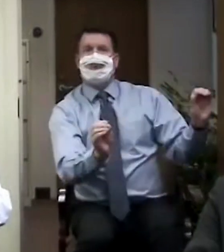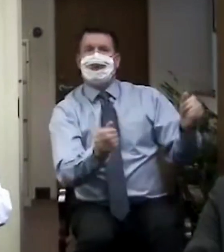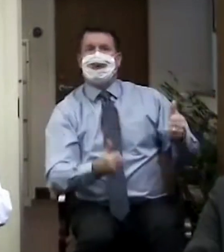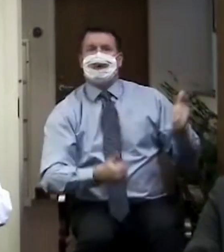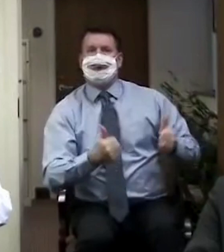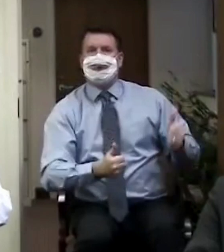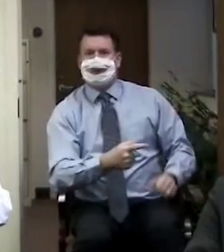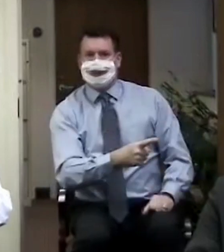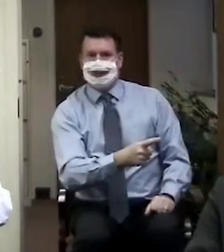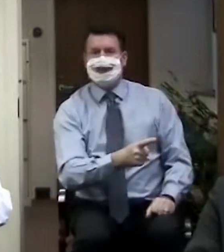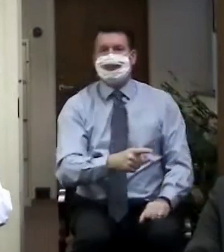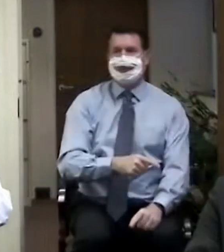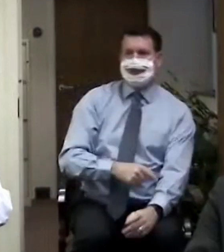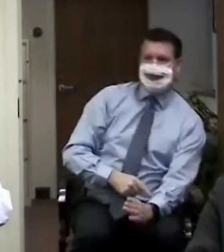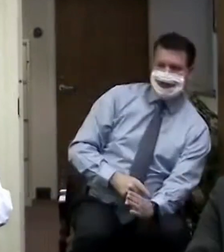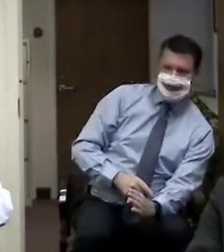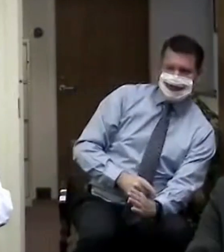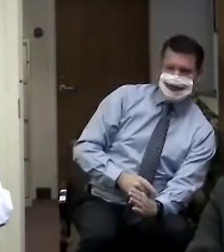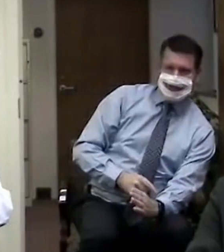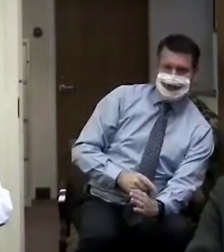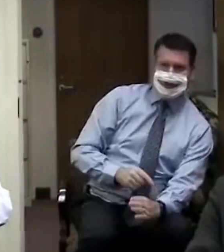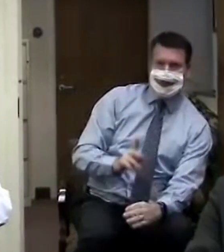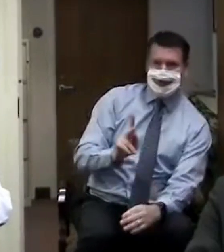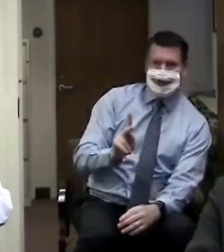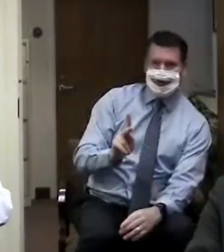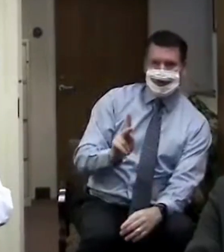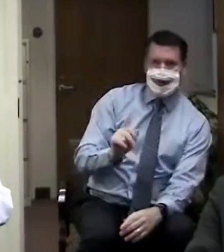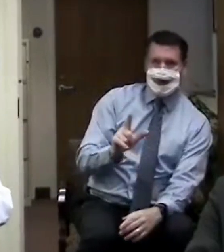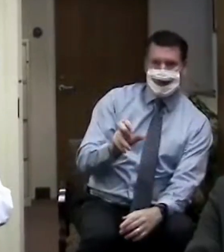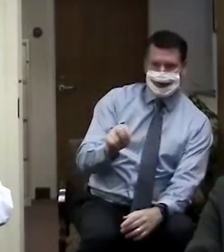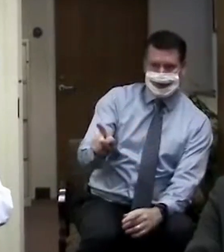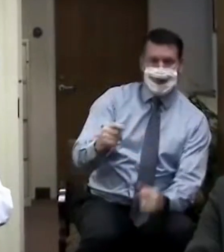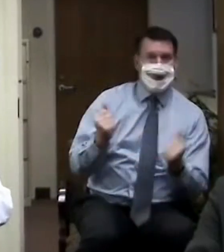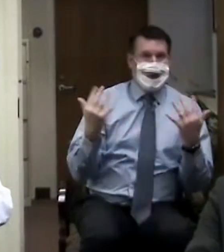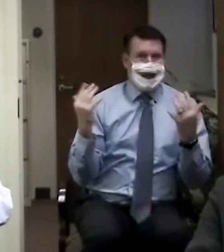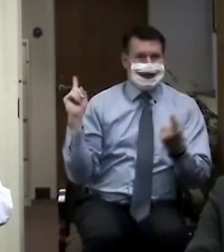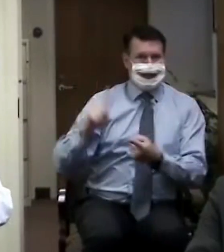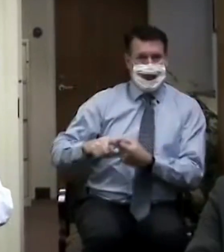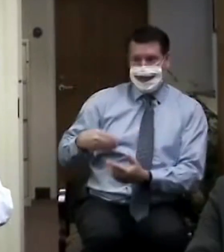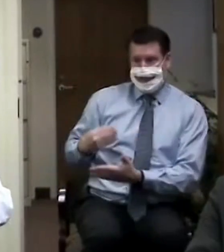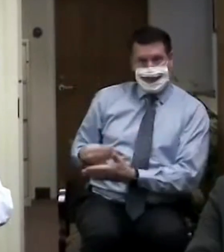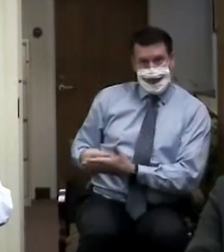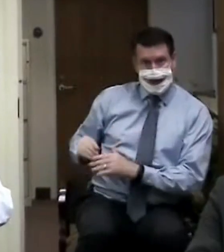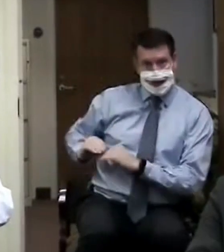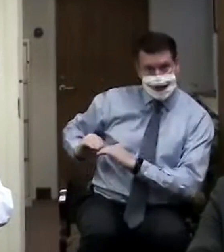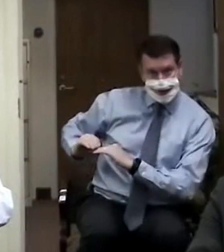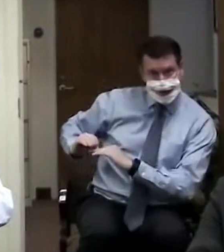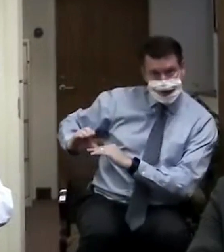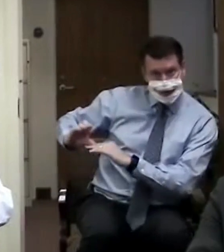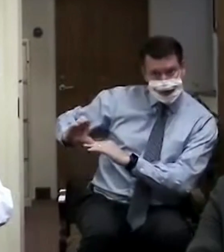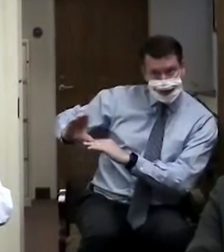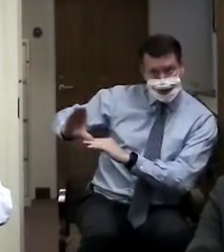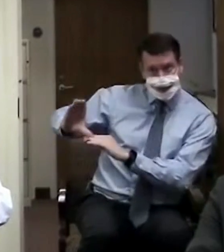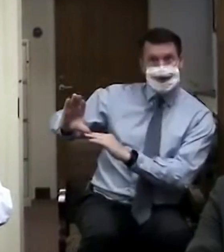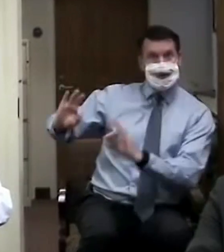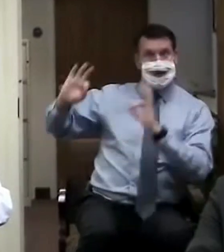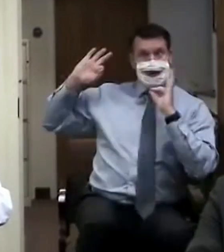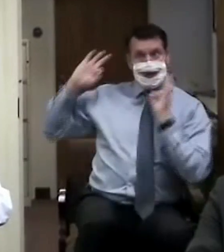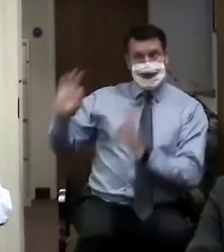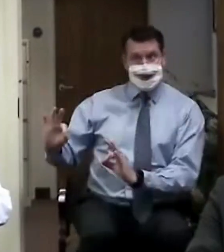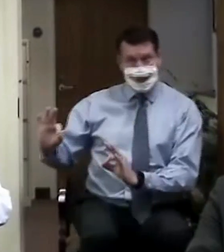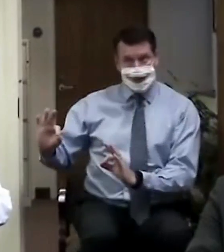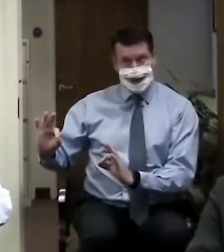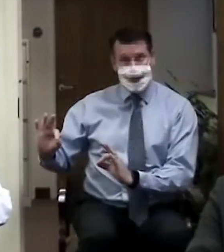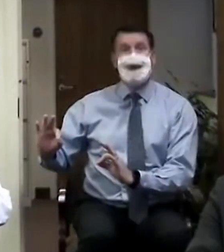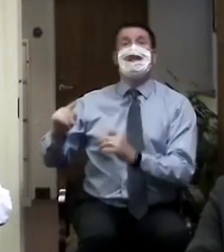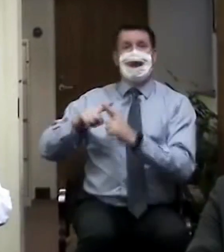restore salaries and bring our employees back to work. If employees are called into work from furlough, they absolutely